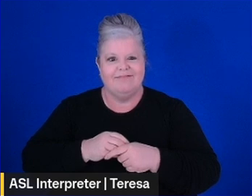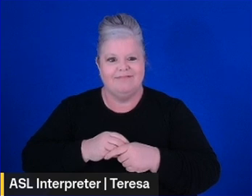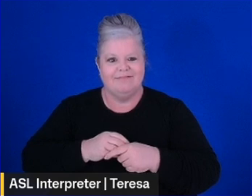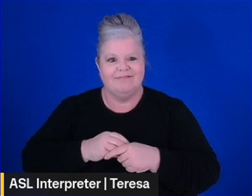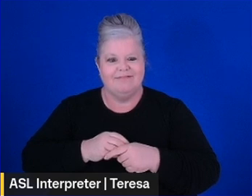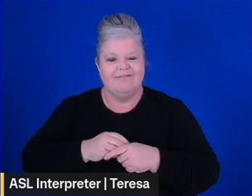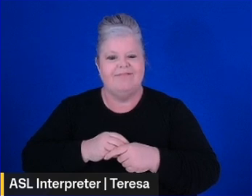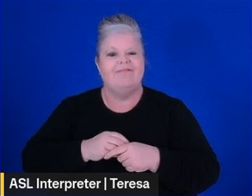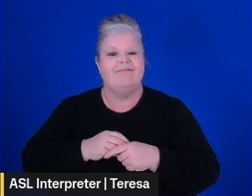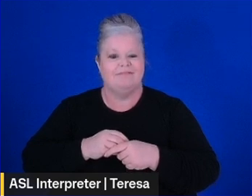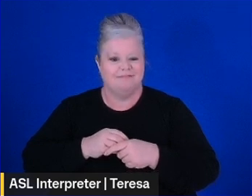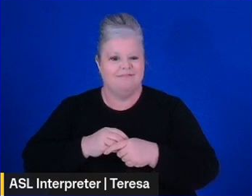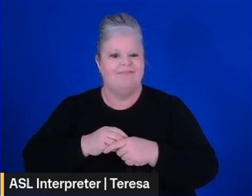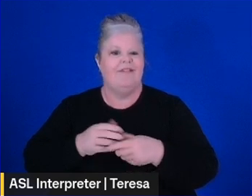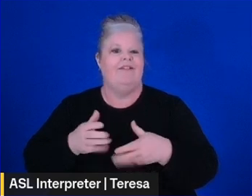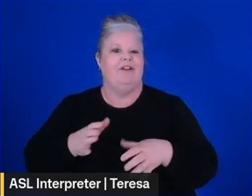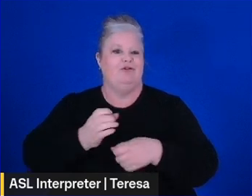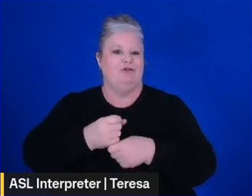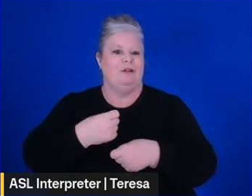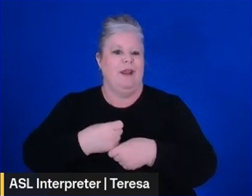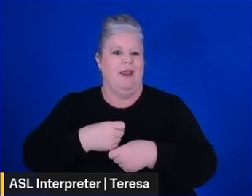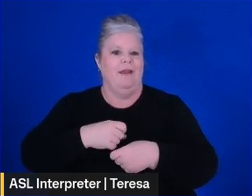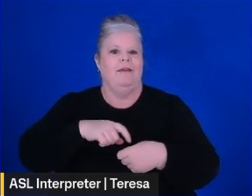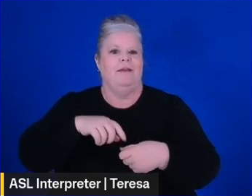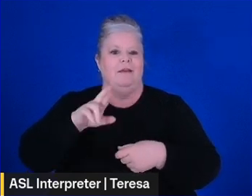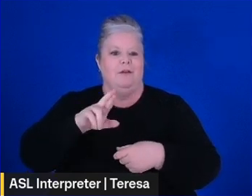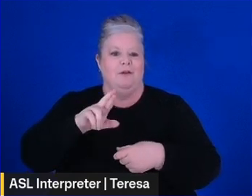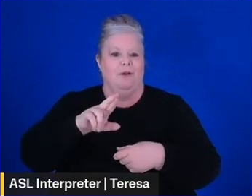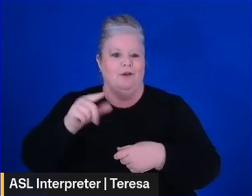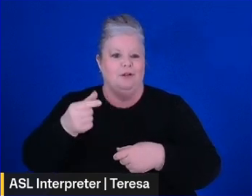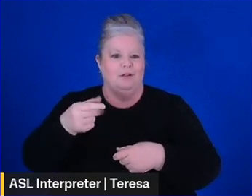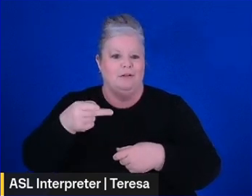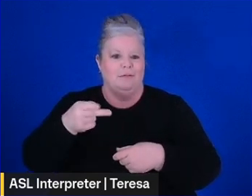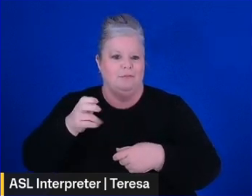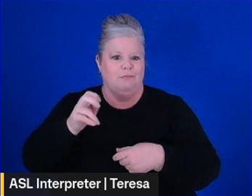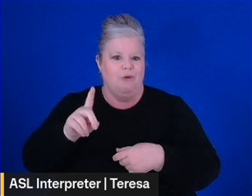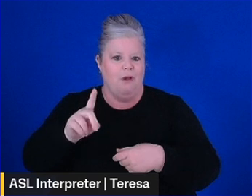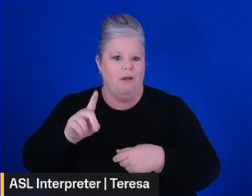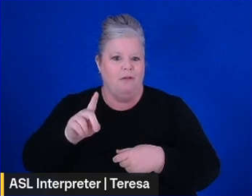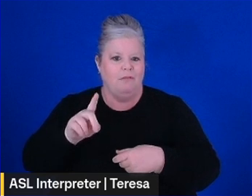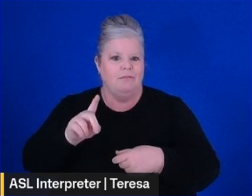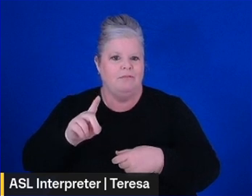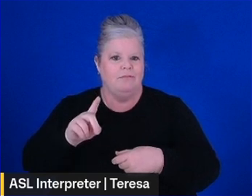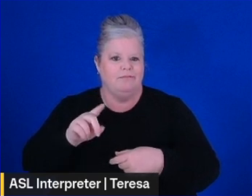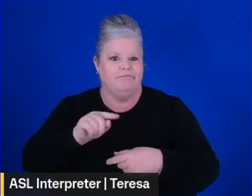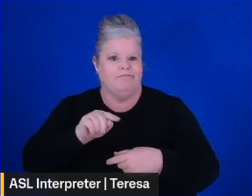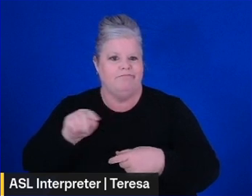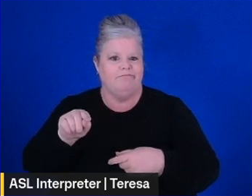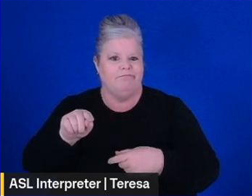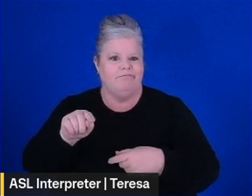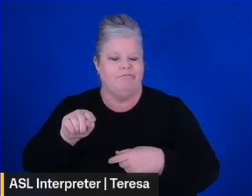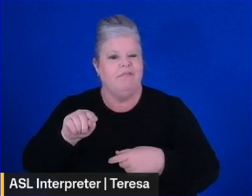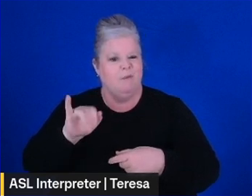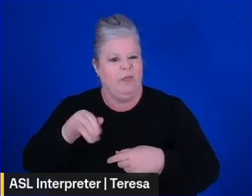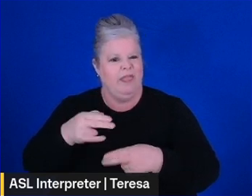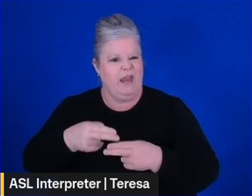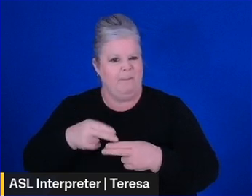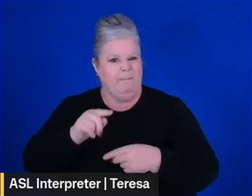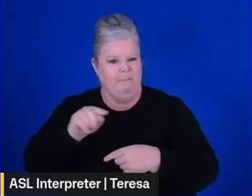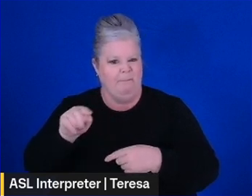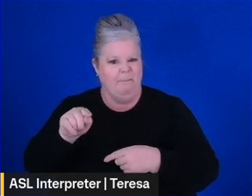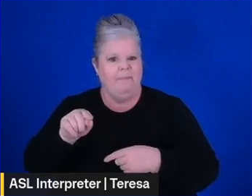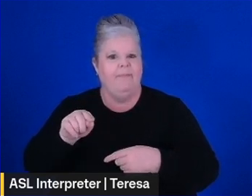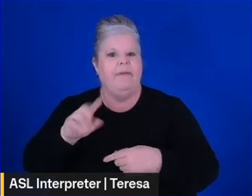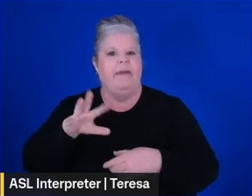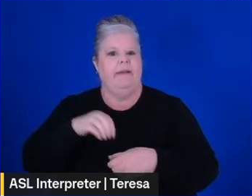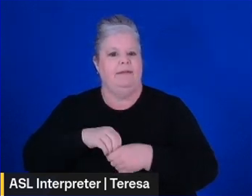We have created a resource group, another resource group with this name, and inside the Azure